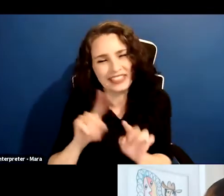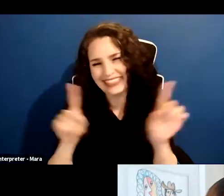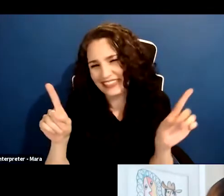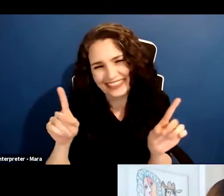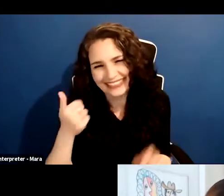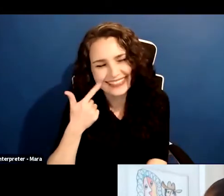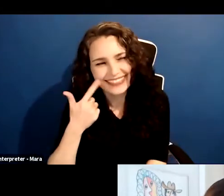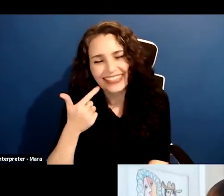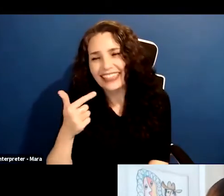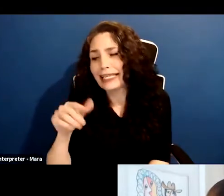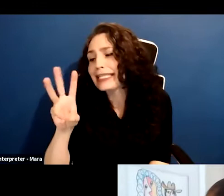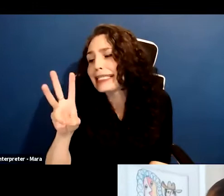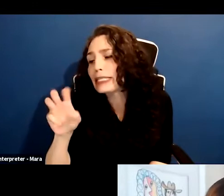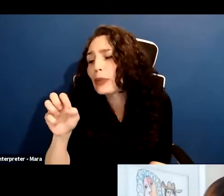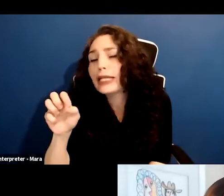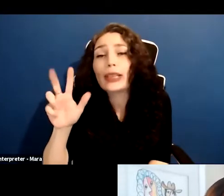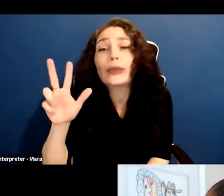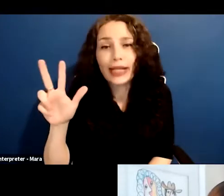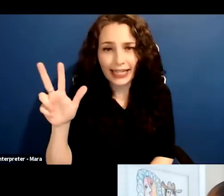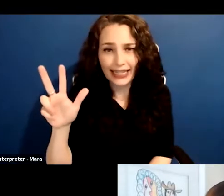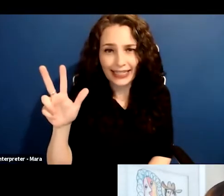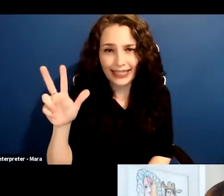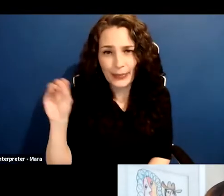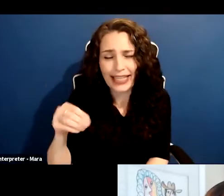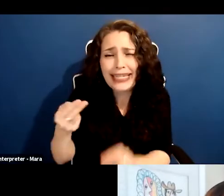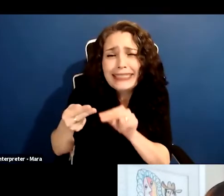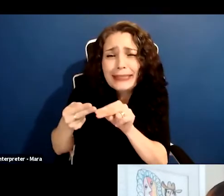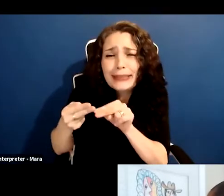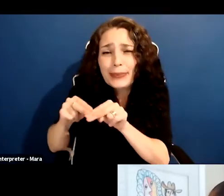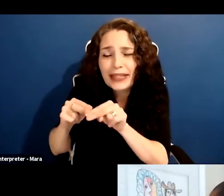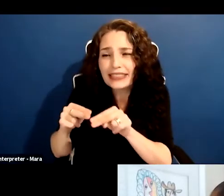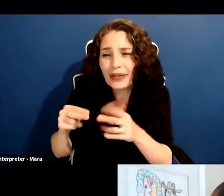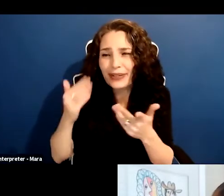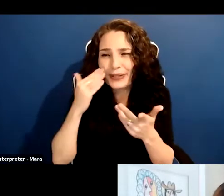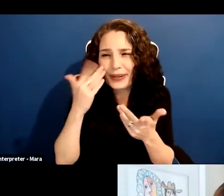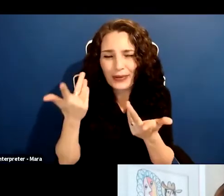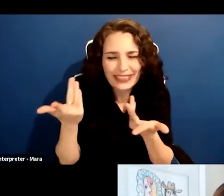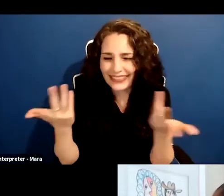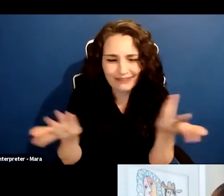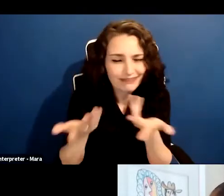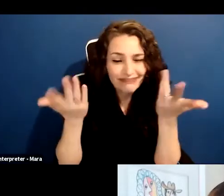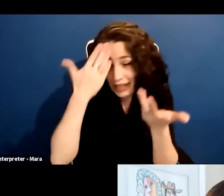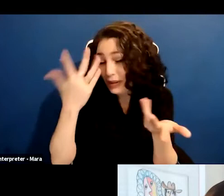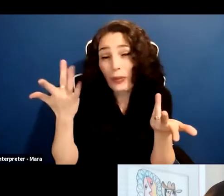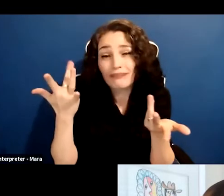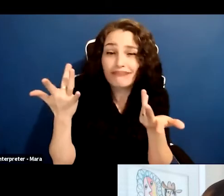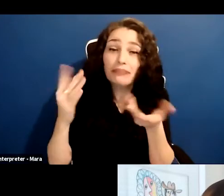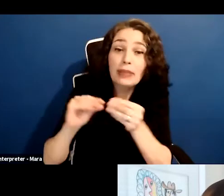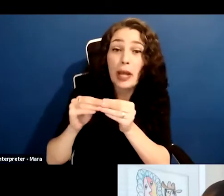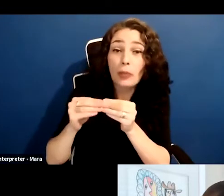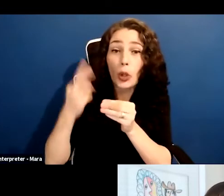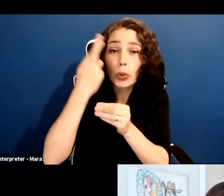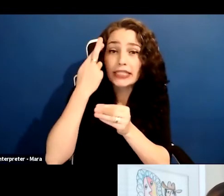It's 6.3. It's like a tiny, and that's a reflection of a number of things. But overall